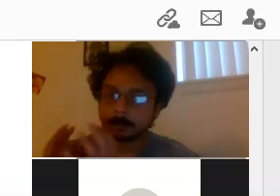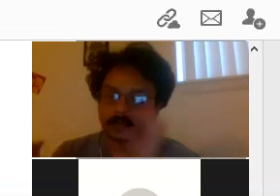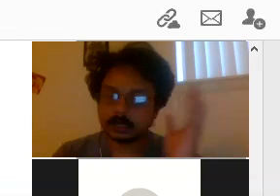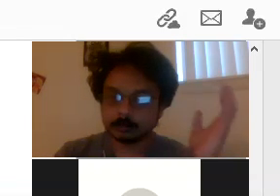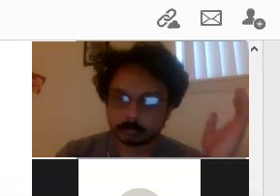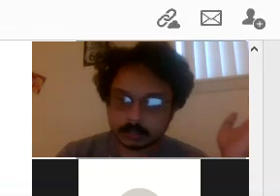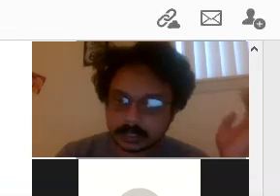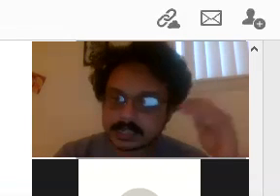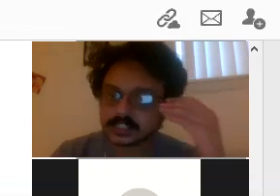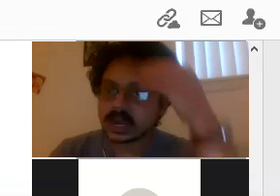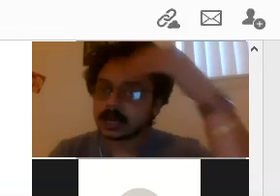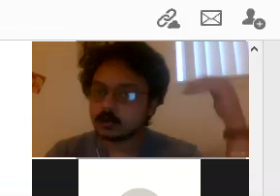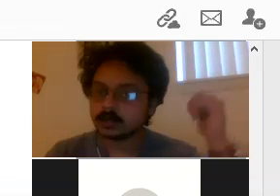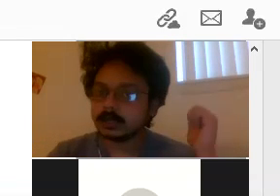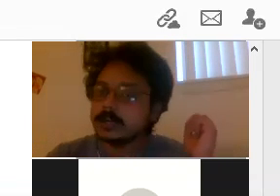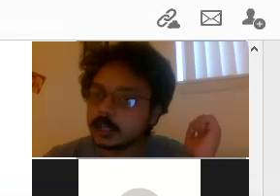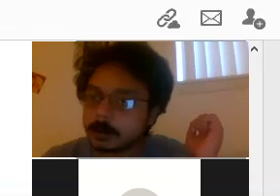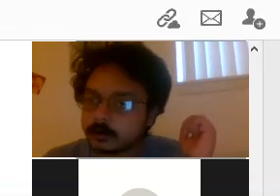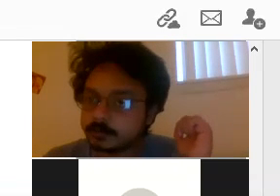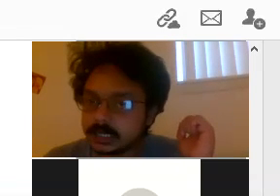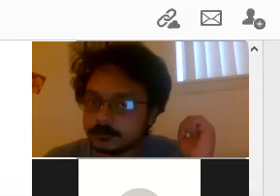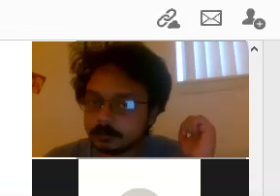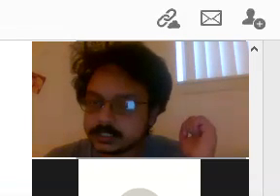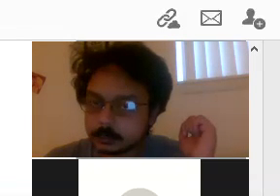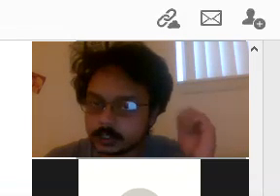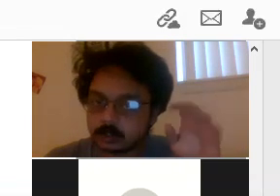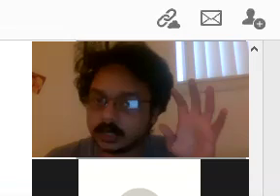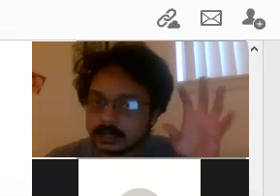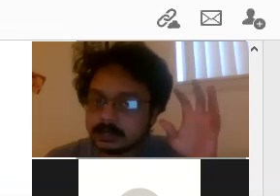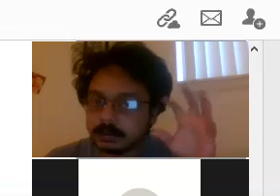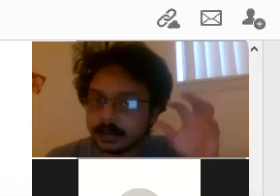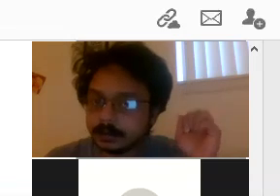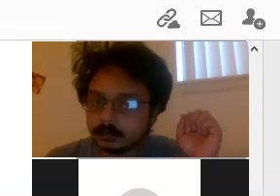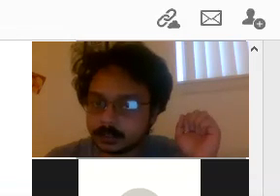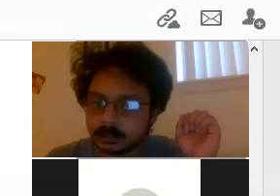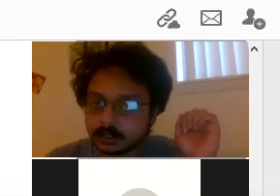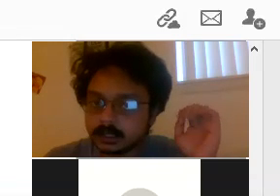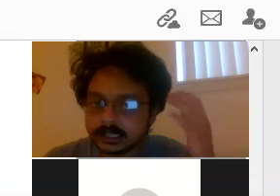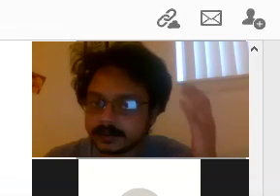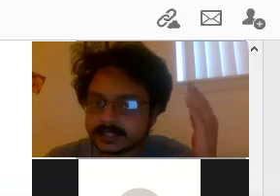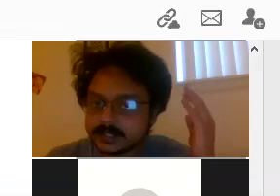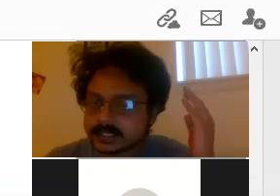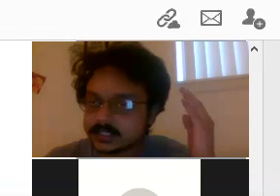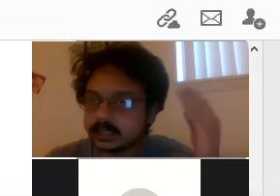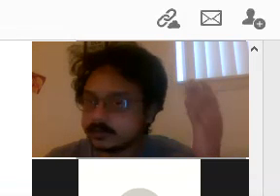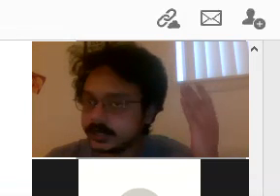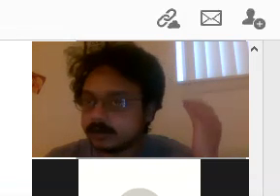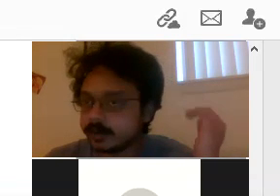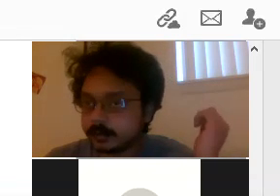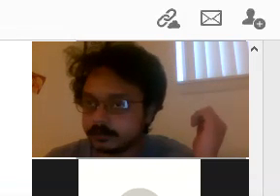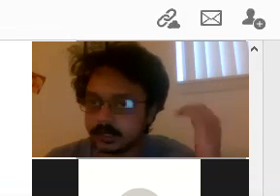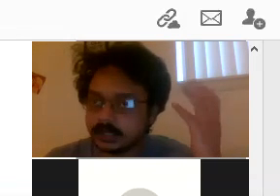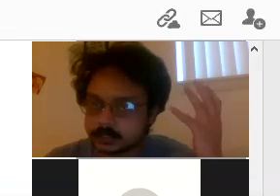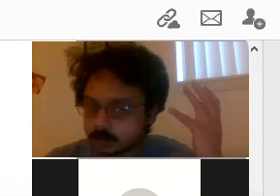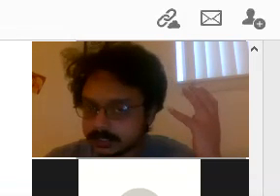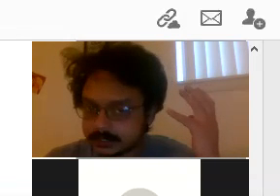can I extract out n to the power of b from this equation, or any n term here? Otherwise, it is essentially infinity